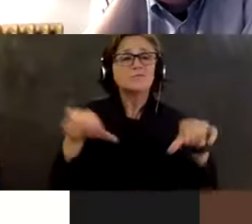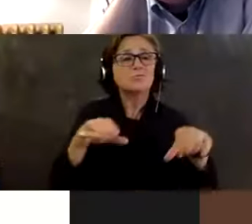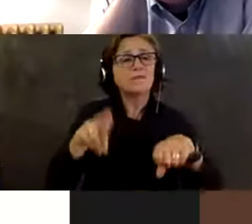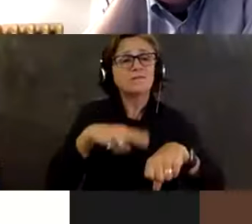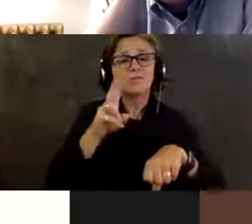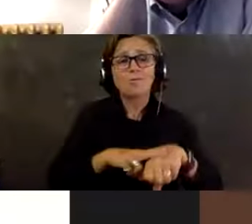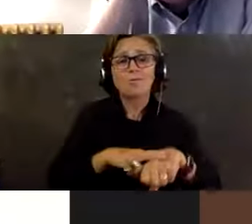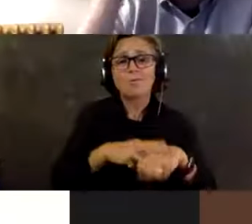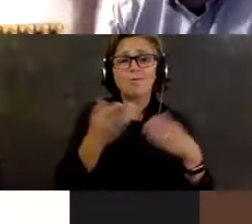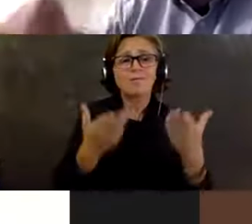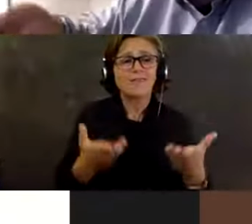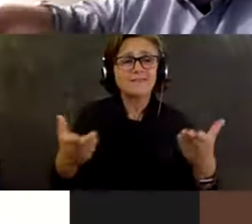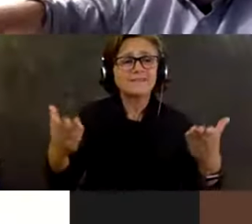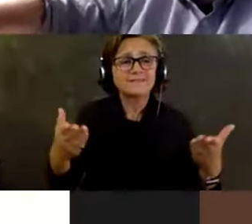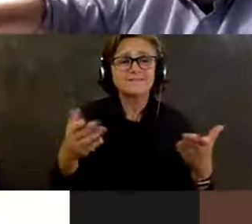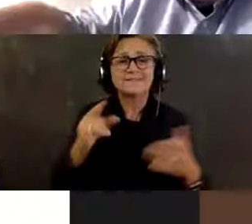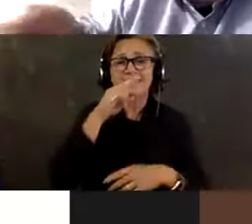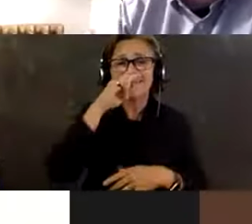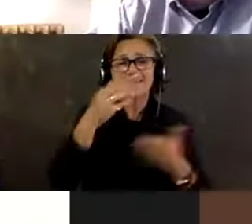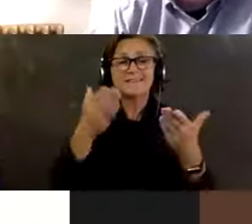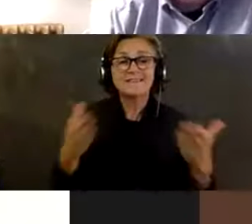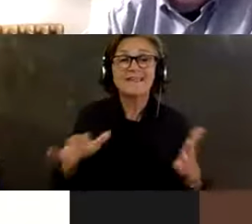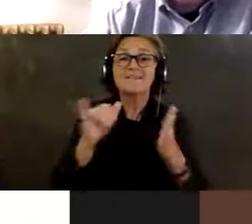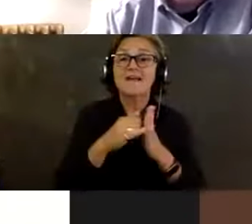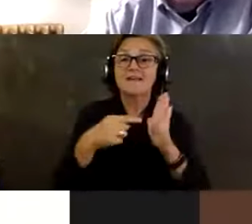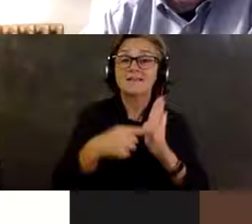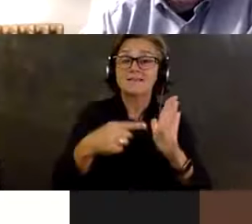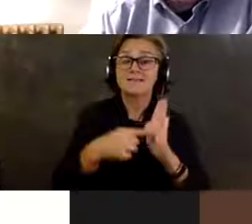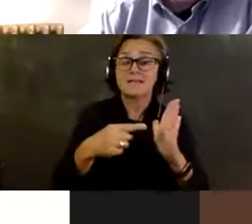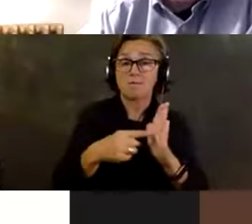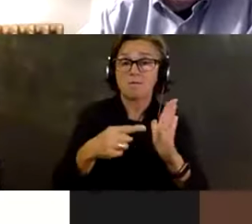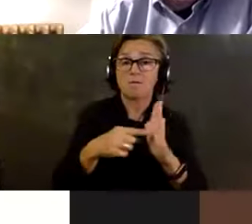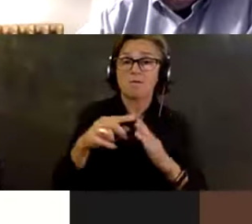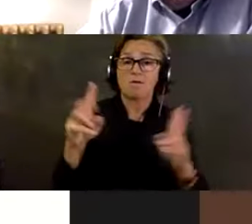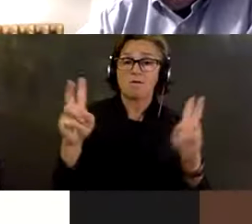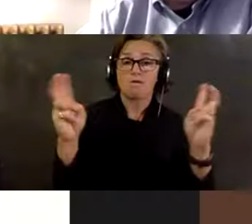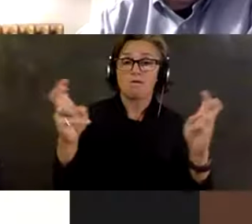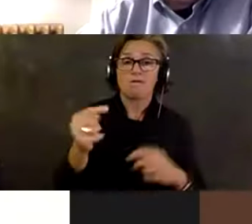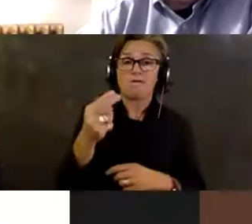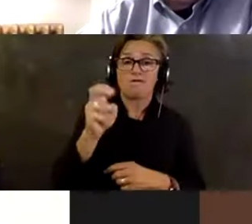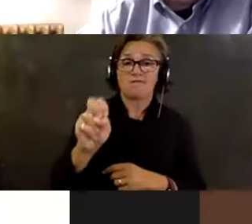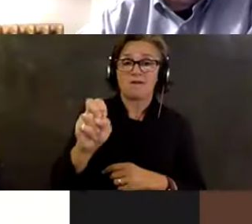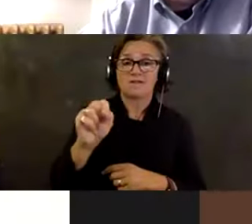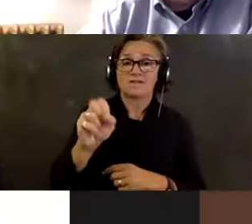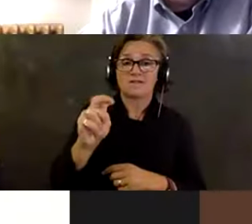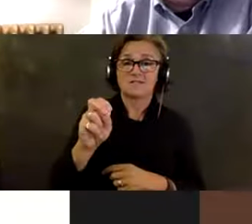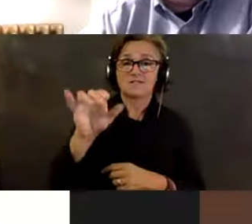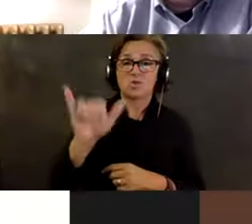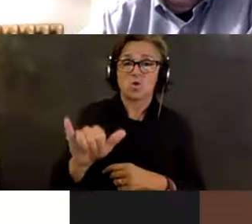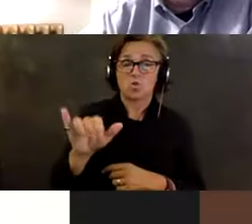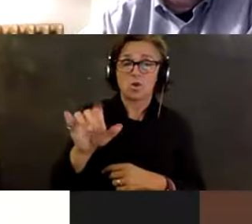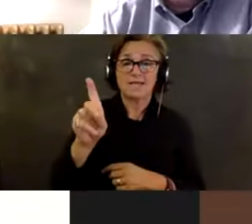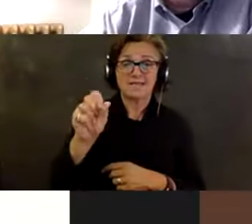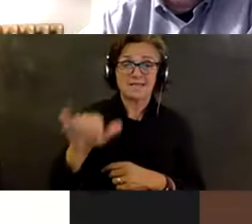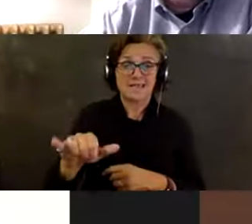For example, The Snowy Day is a great book about a main character who's African American,